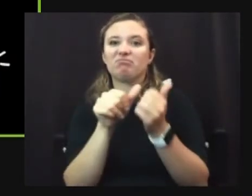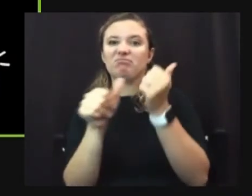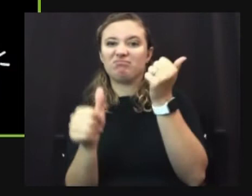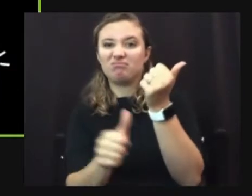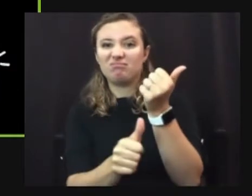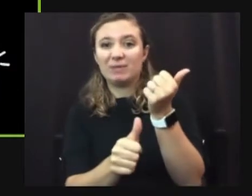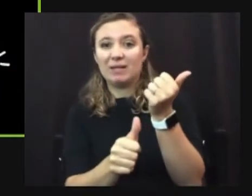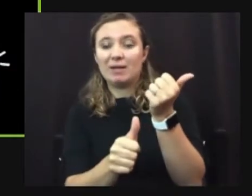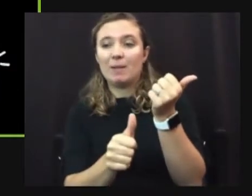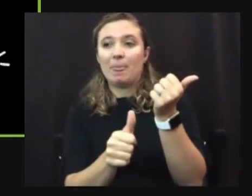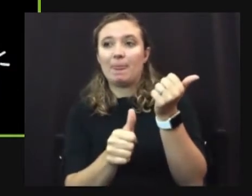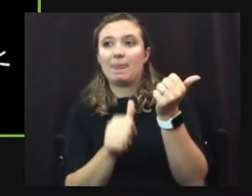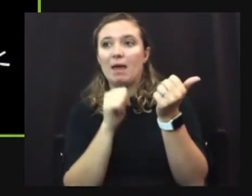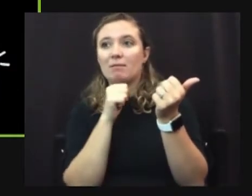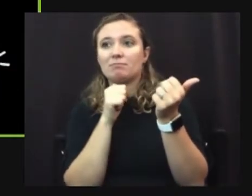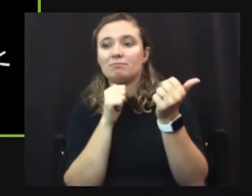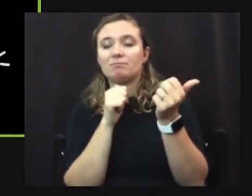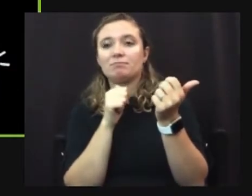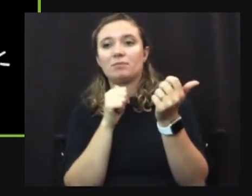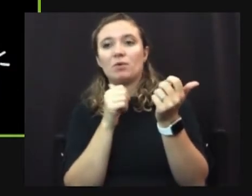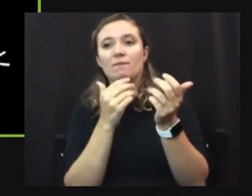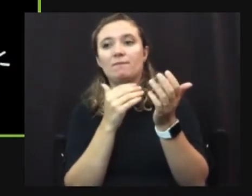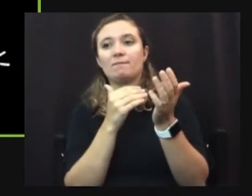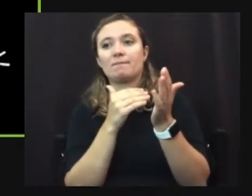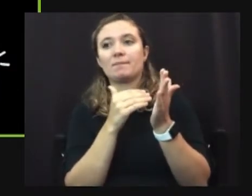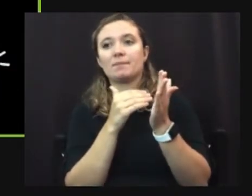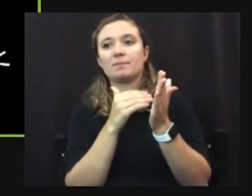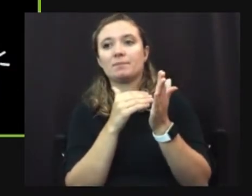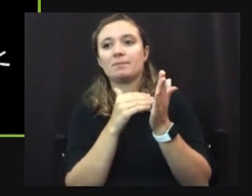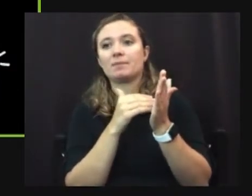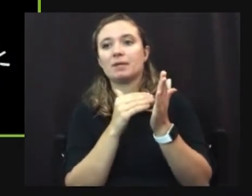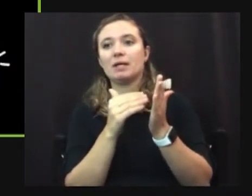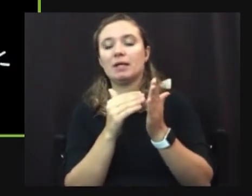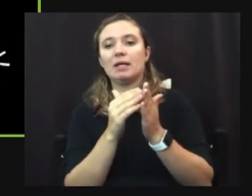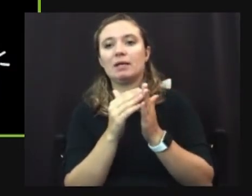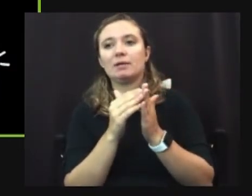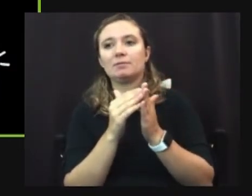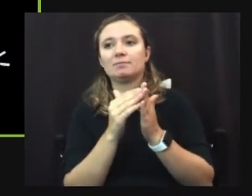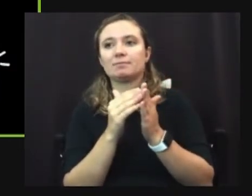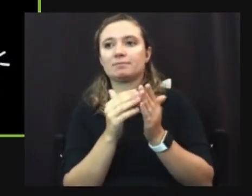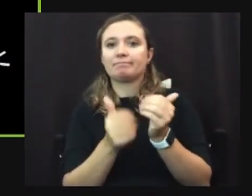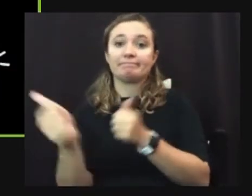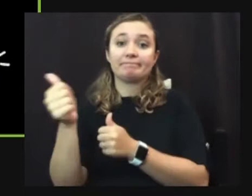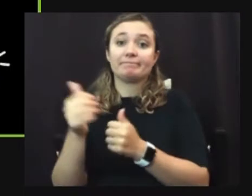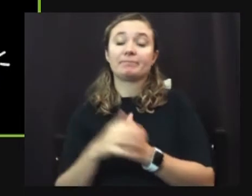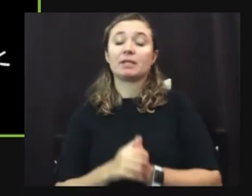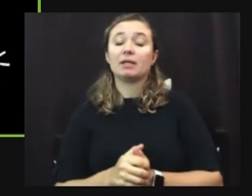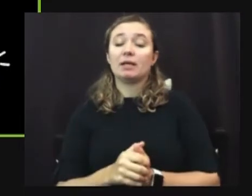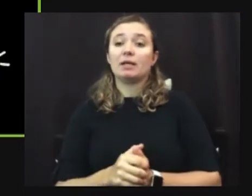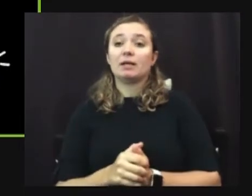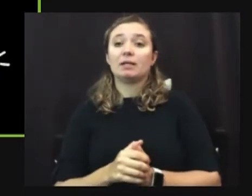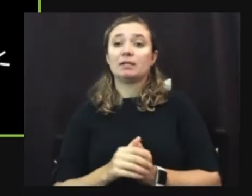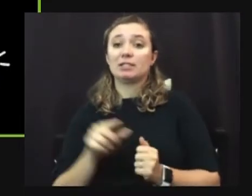And so autistic people as a community, and